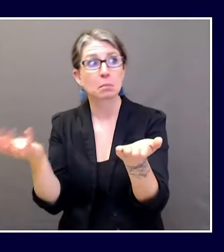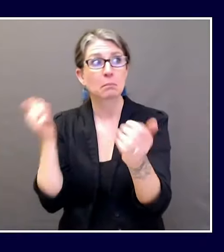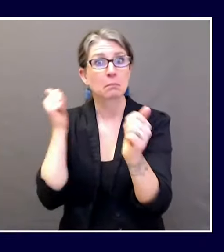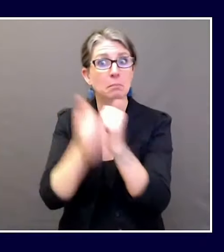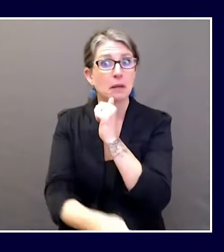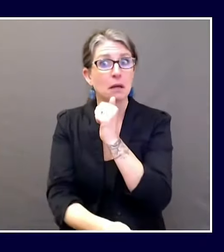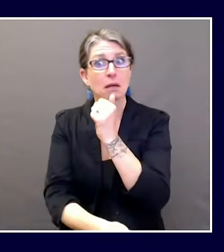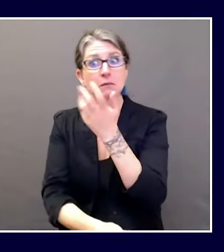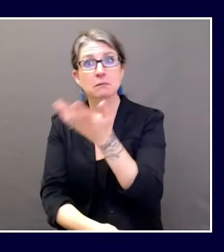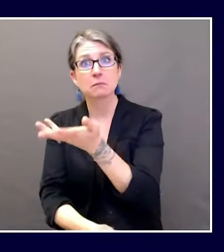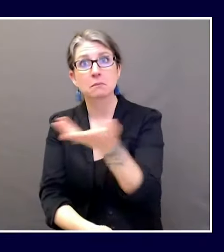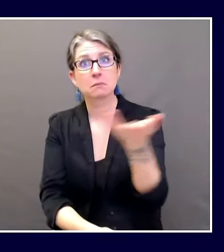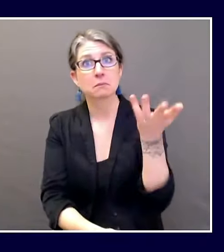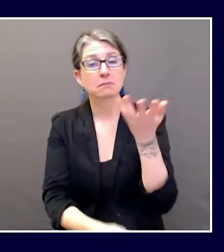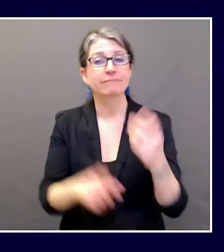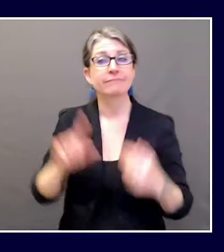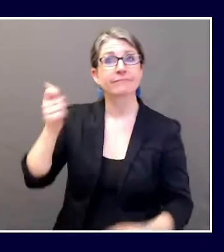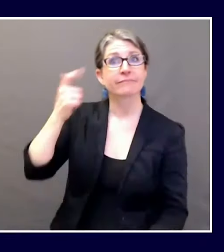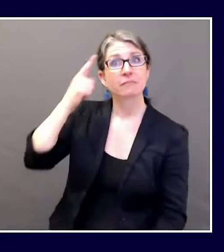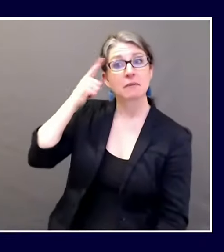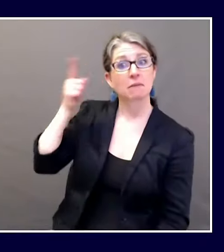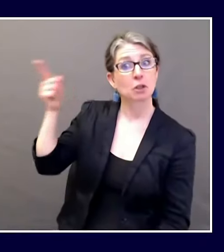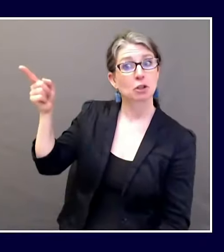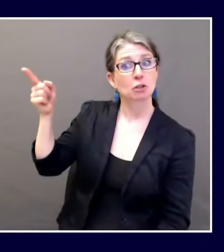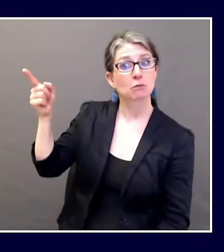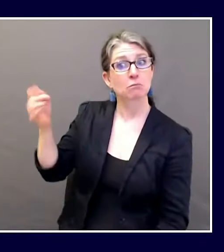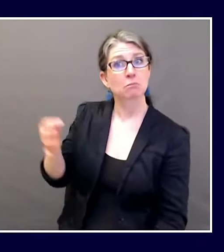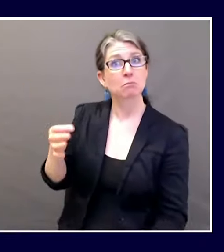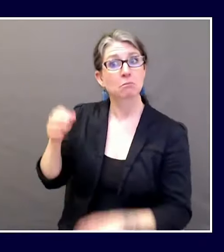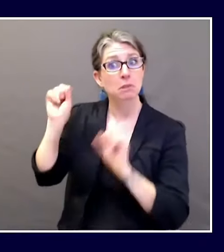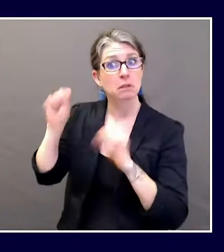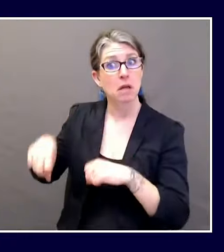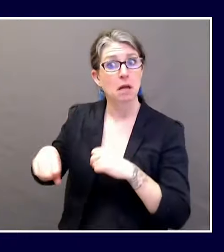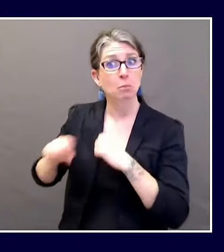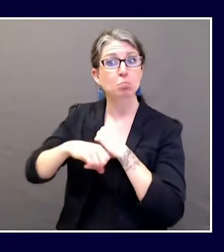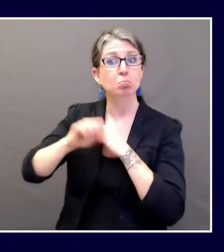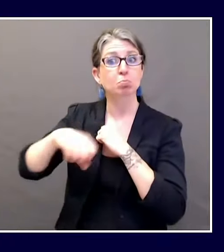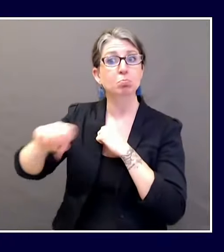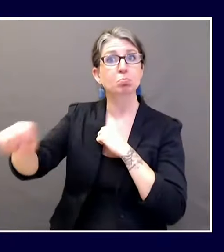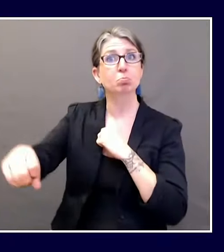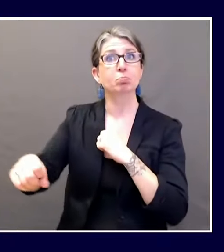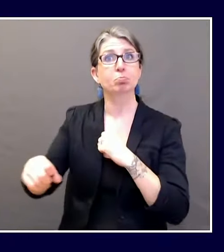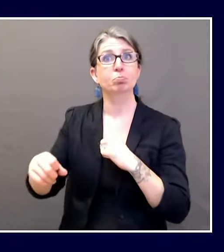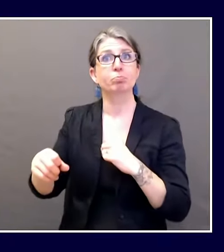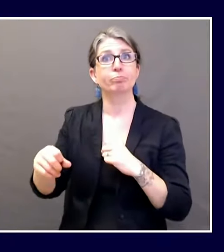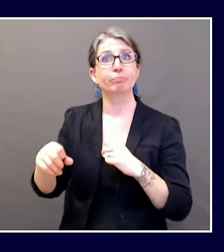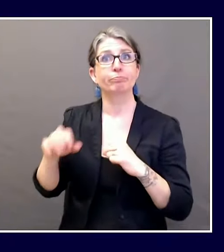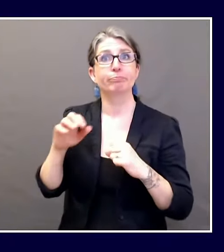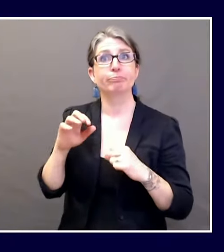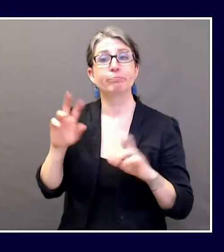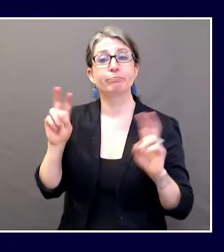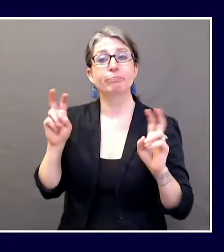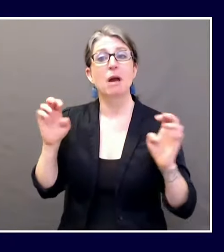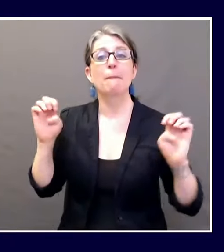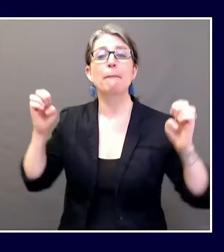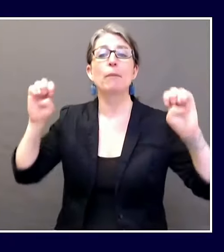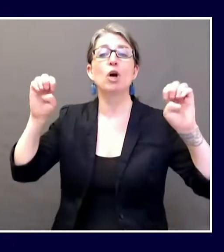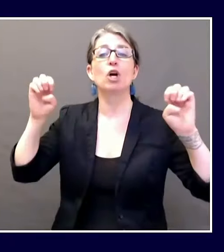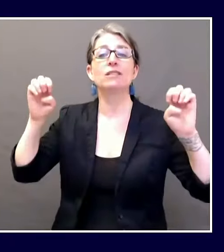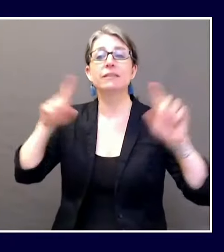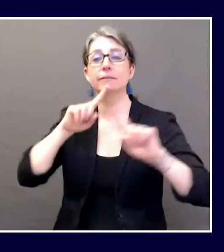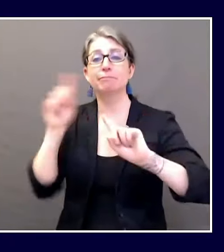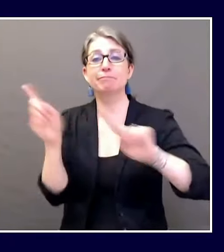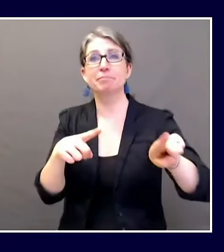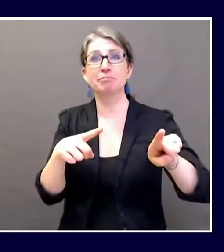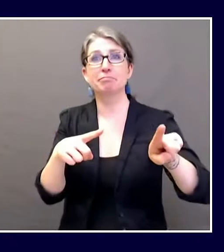enabled you as the CDC director to respond to the COVID-19 pandemic? And how would restricting them affect